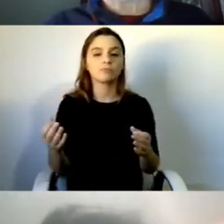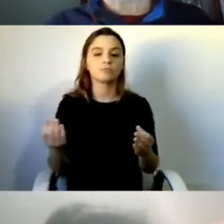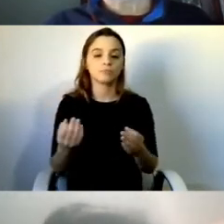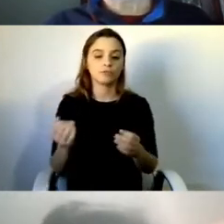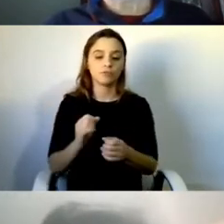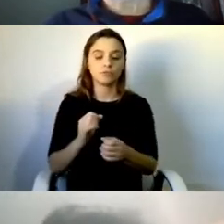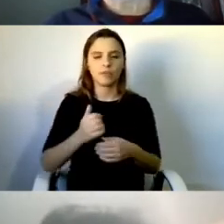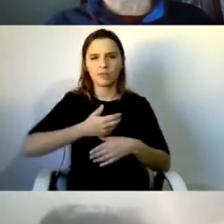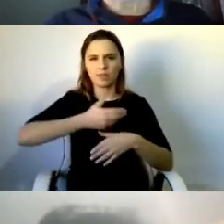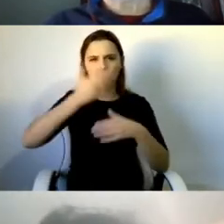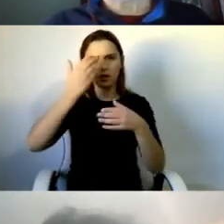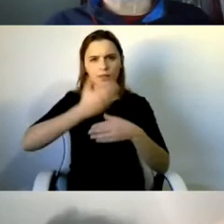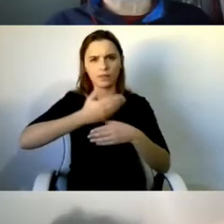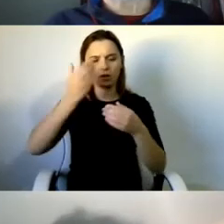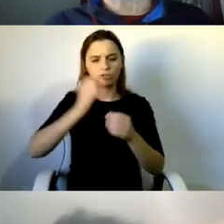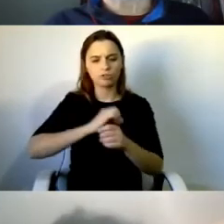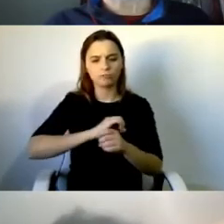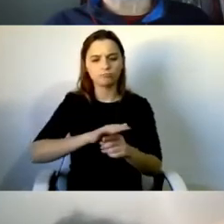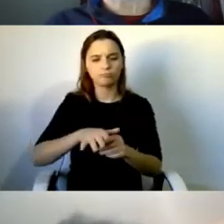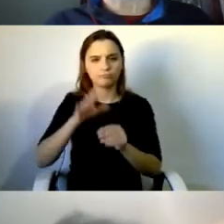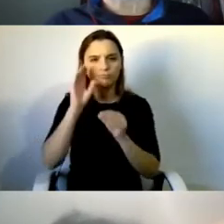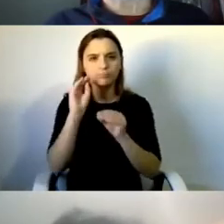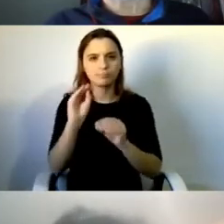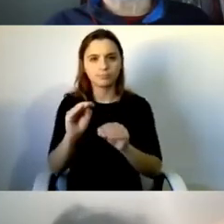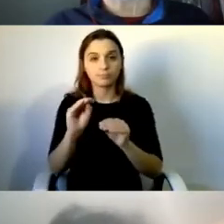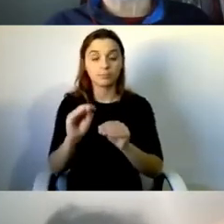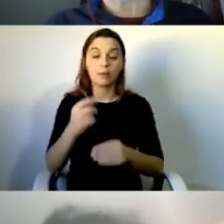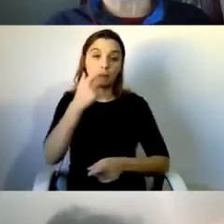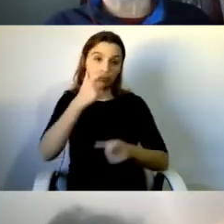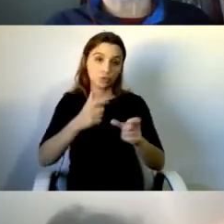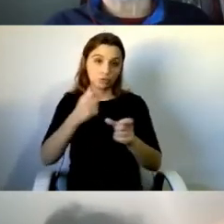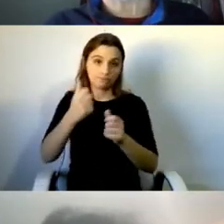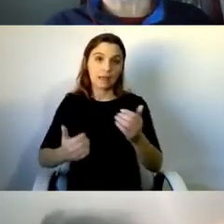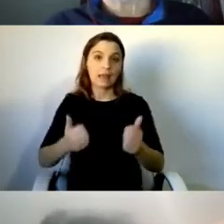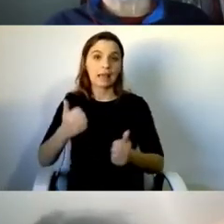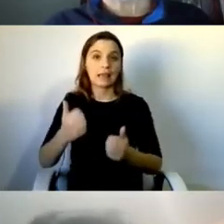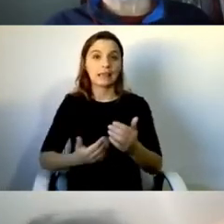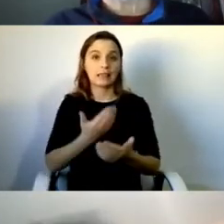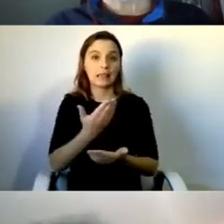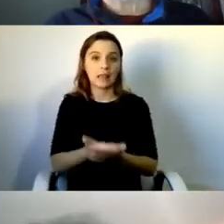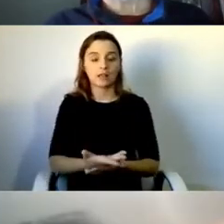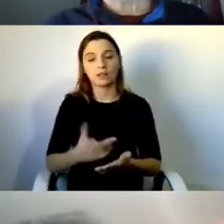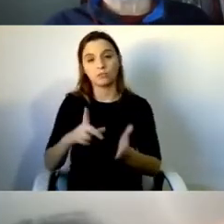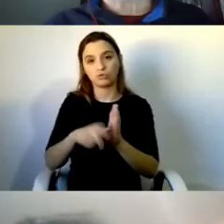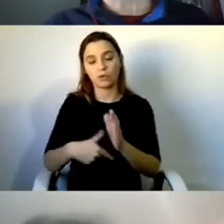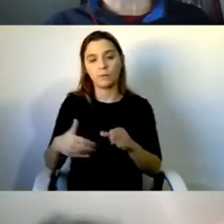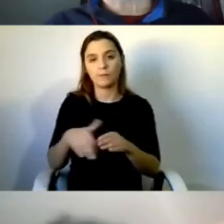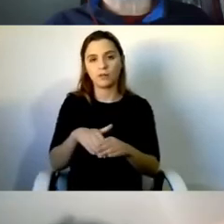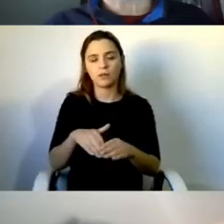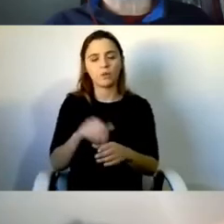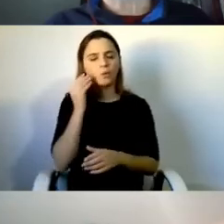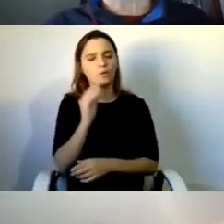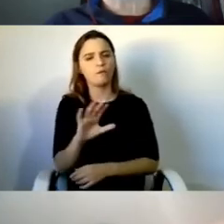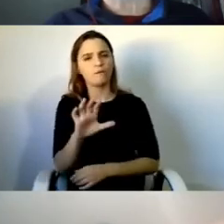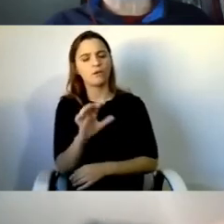to participate in the project, how they should approach their needs assessment process.